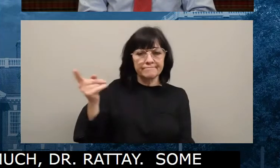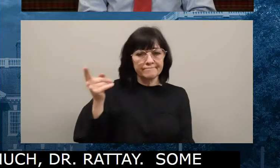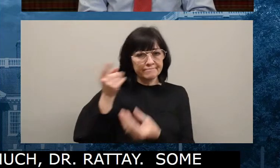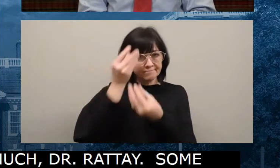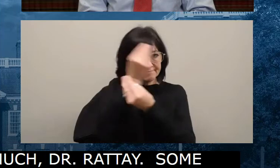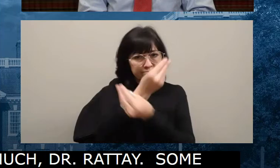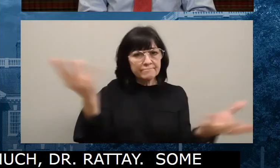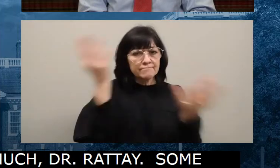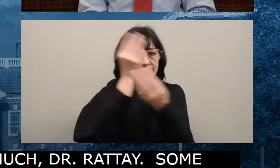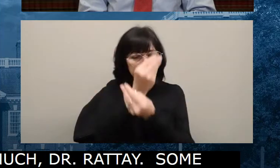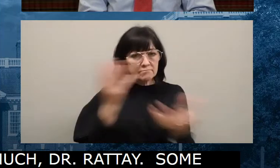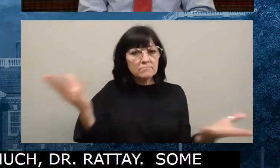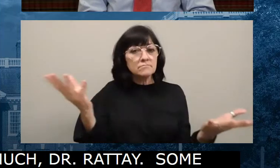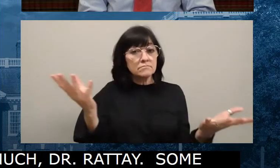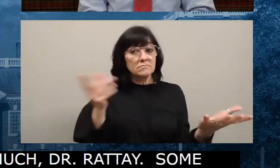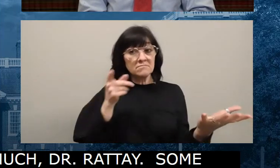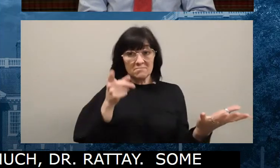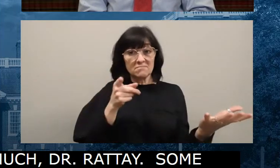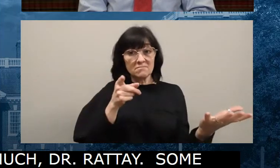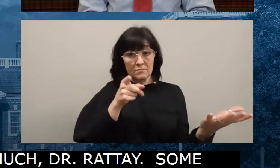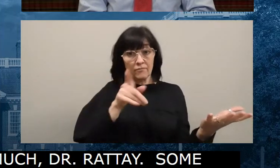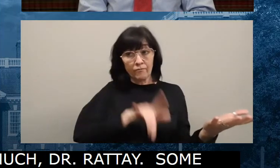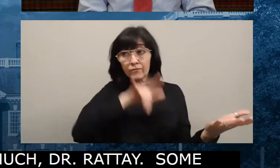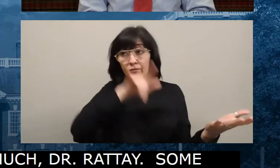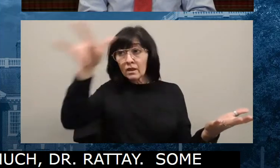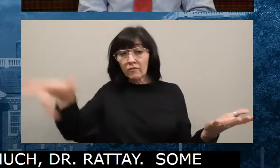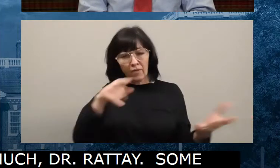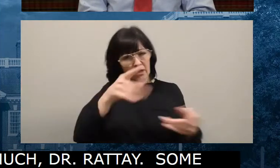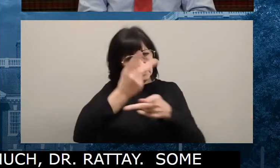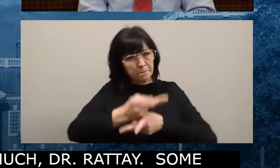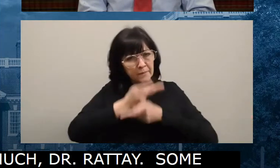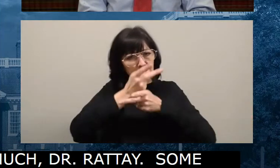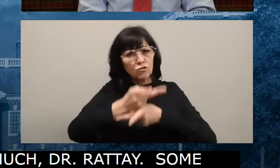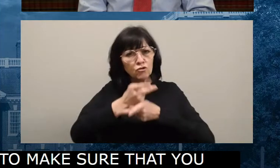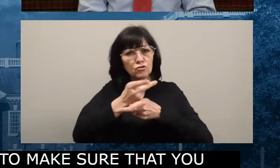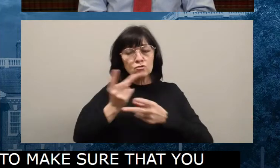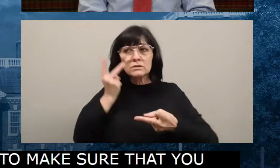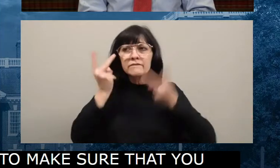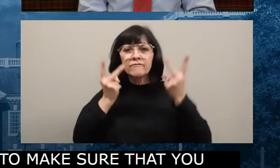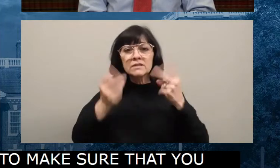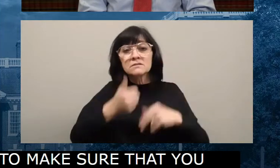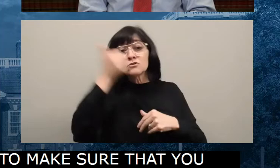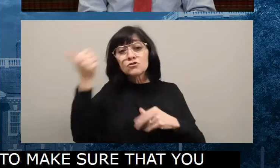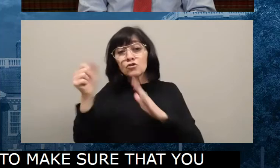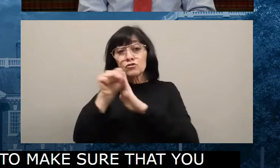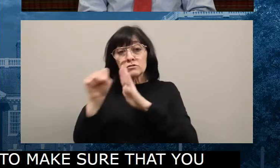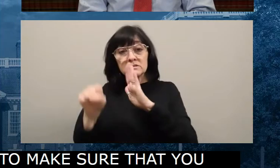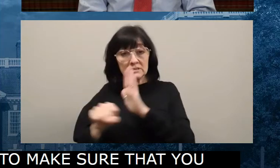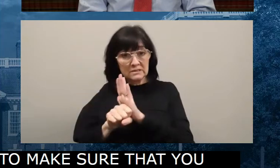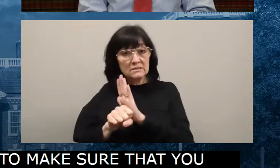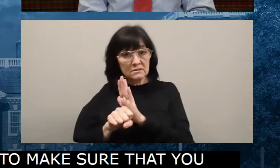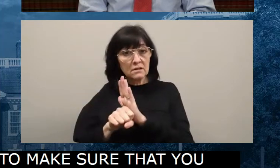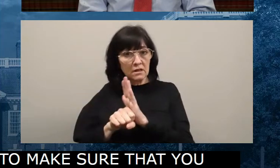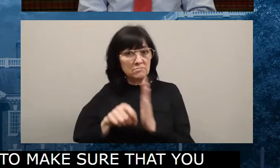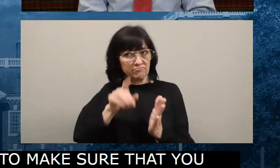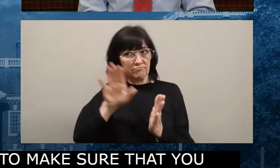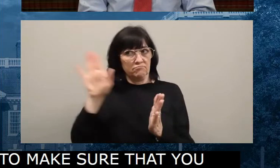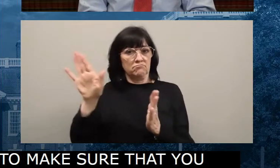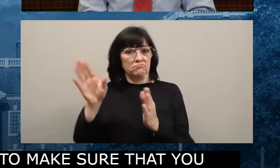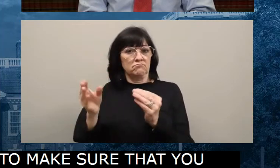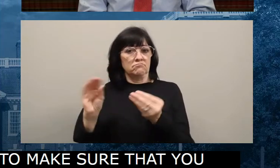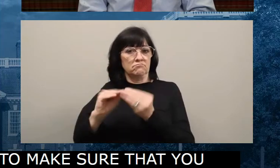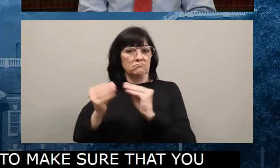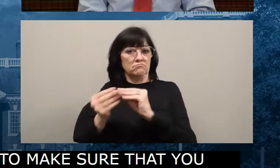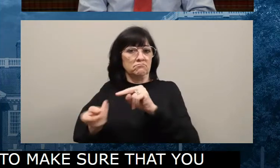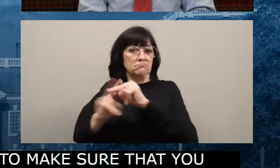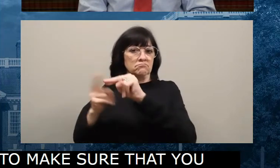you've flown somewhere. Be careful when you're visiting in other states, particularly states with increasing cases, and there are a number of states